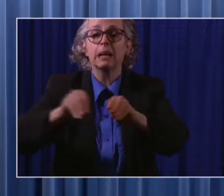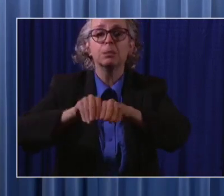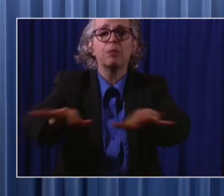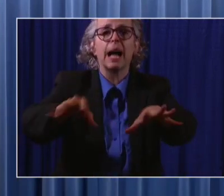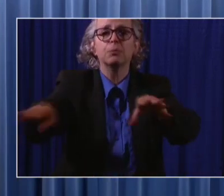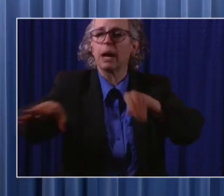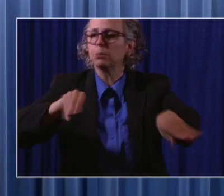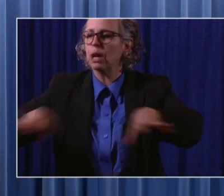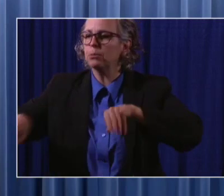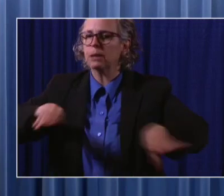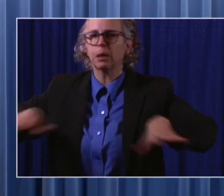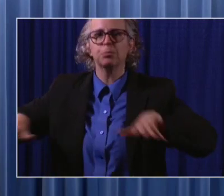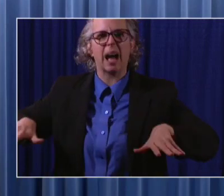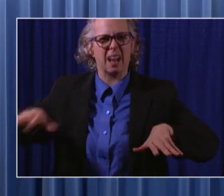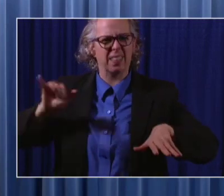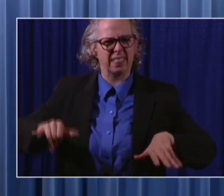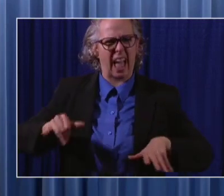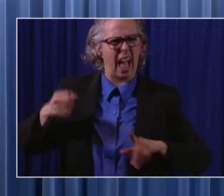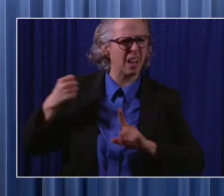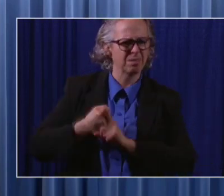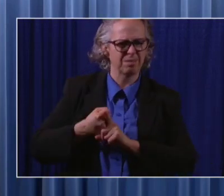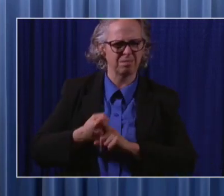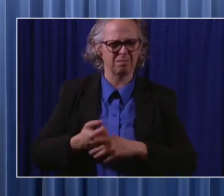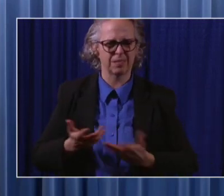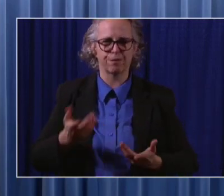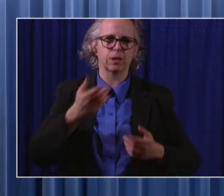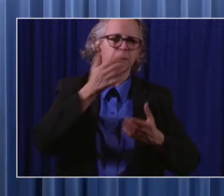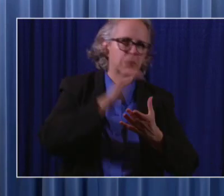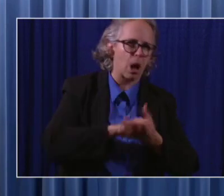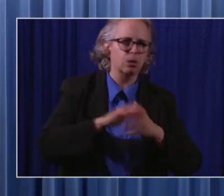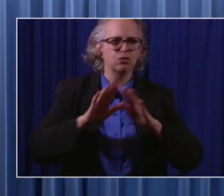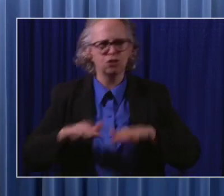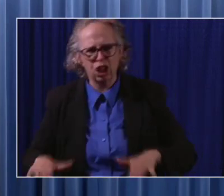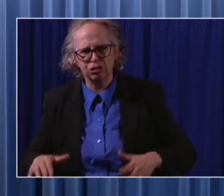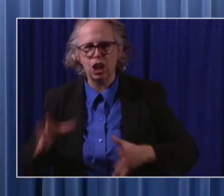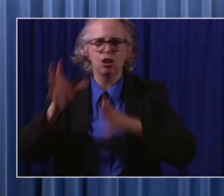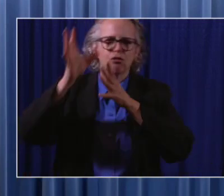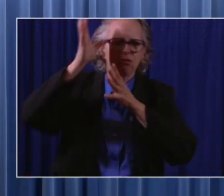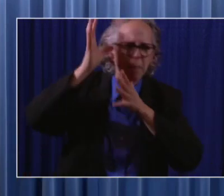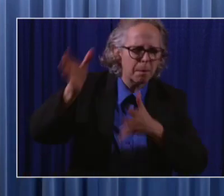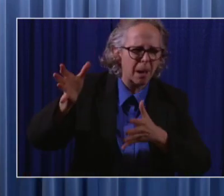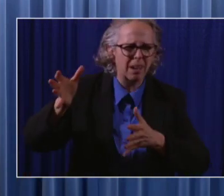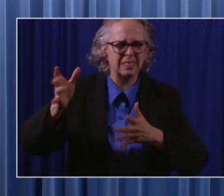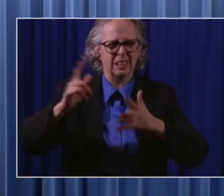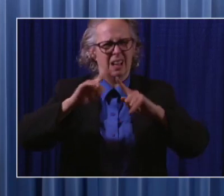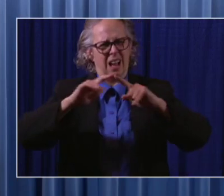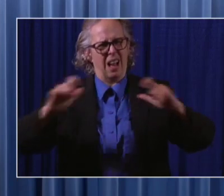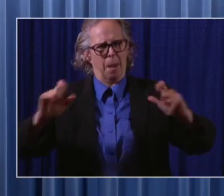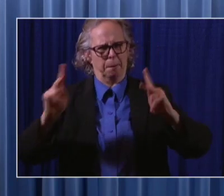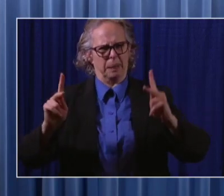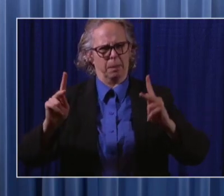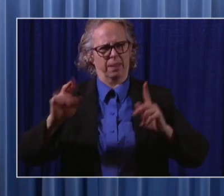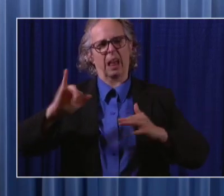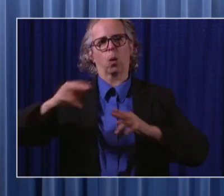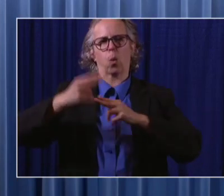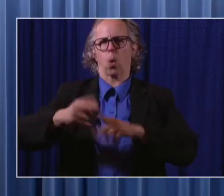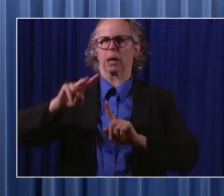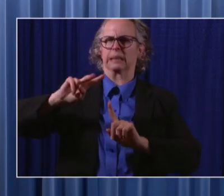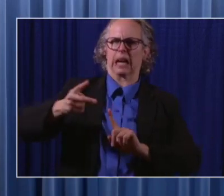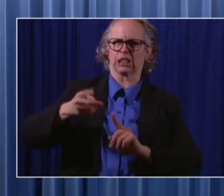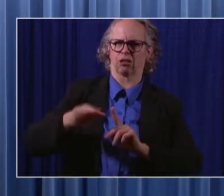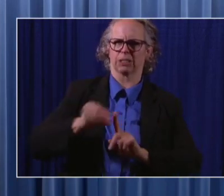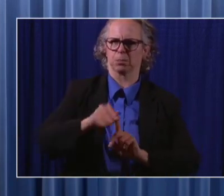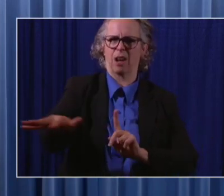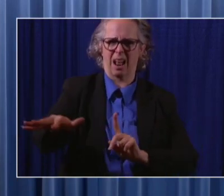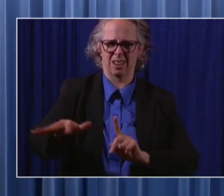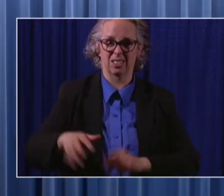it can be a grandparent, a child, colleague, neighbor, or even a total stranger. Then those people also tested positive